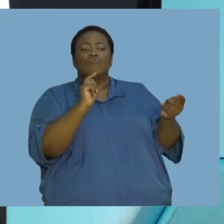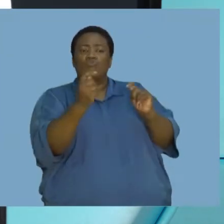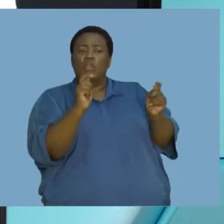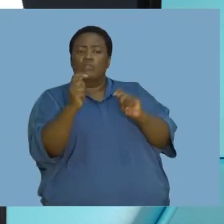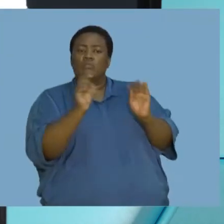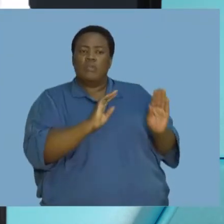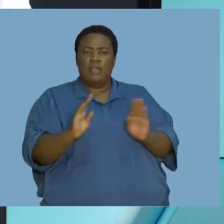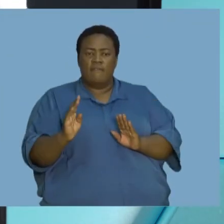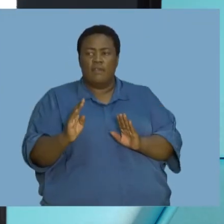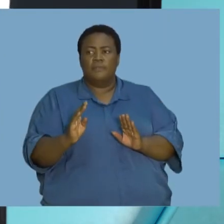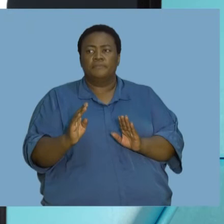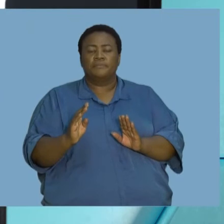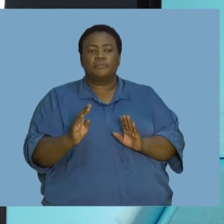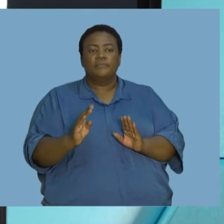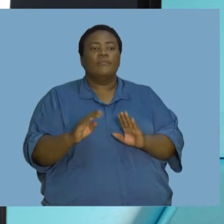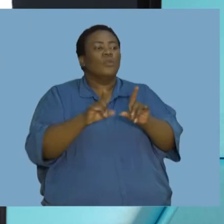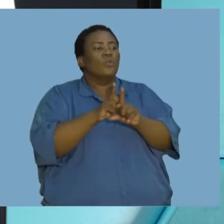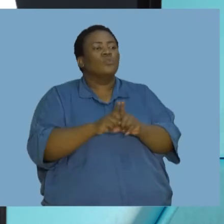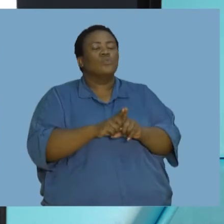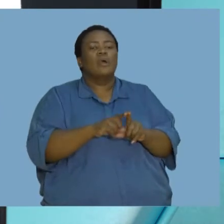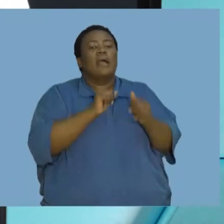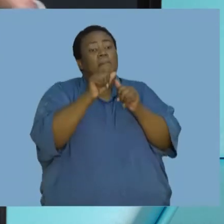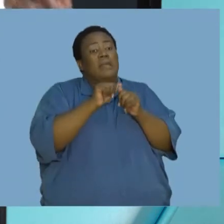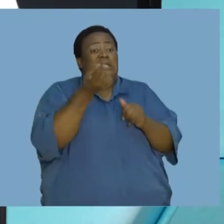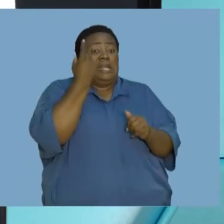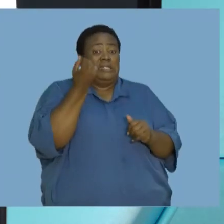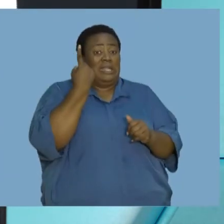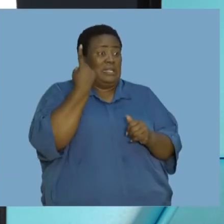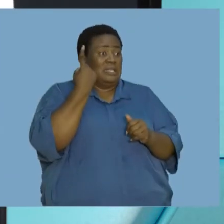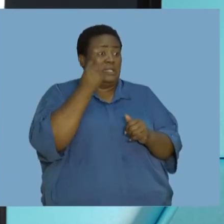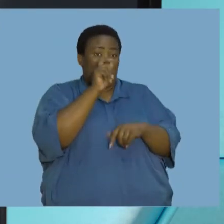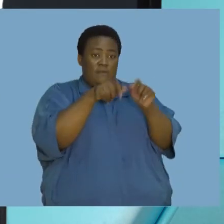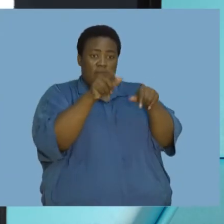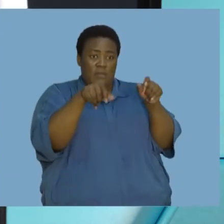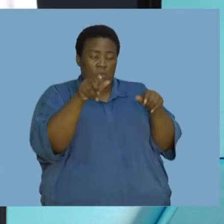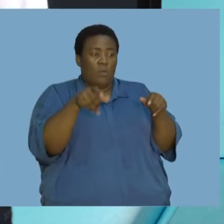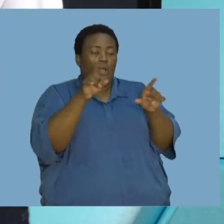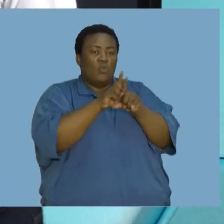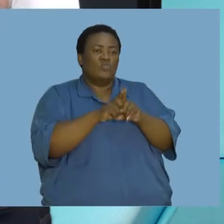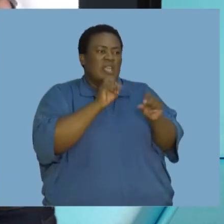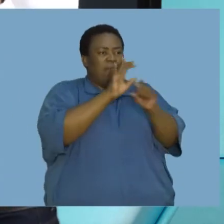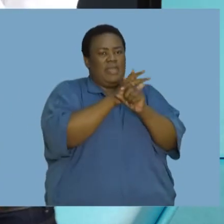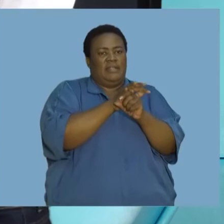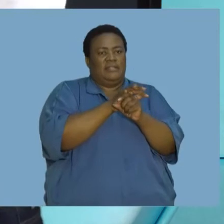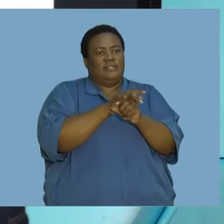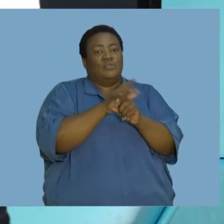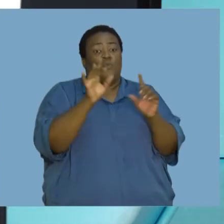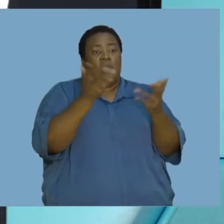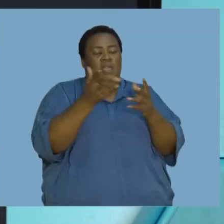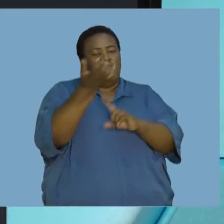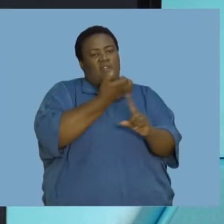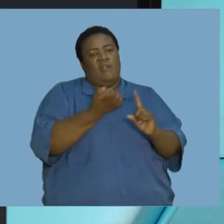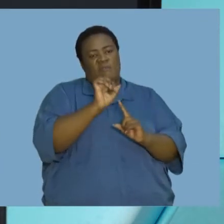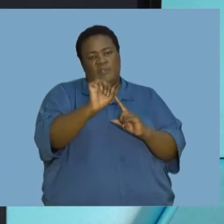a change of behavior, and probably a better understanding in the context of individuals and their impact on